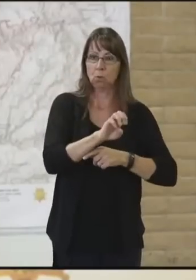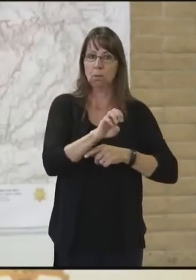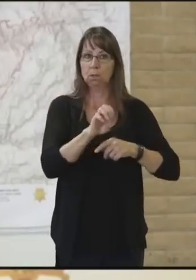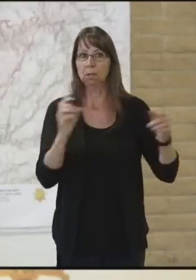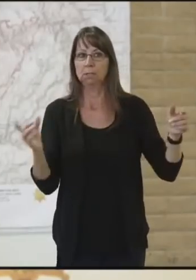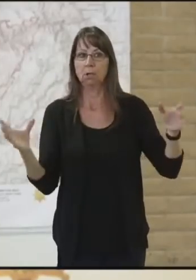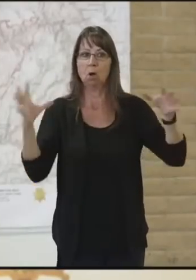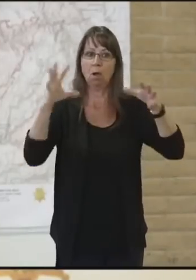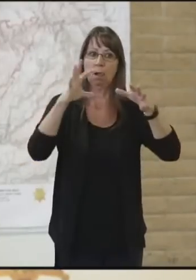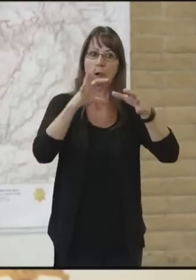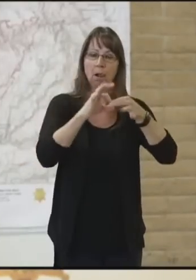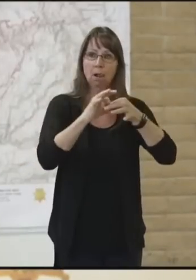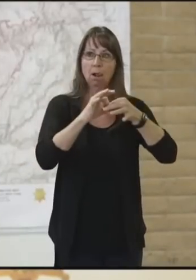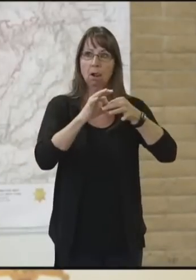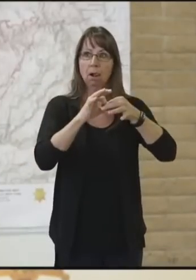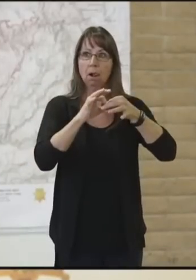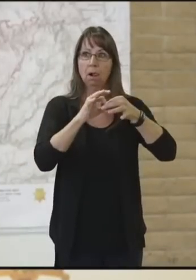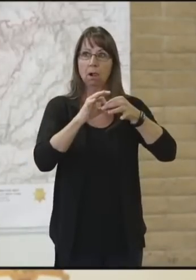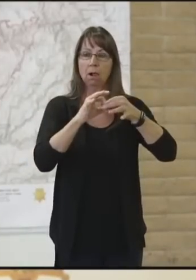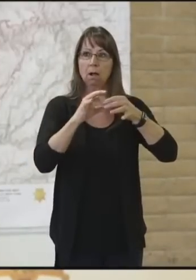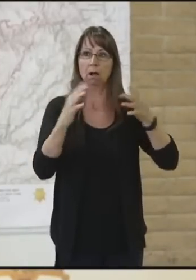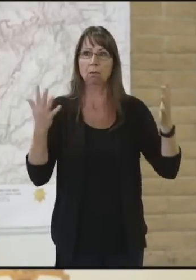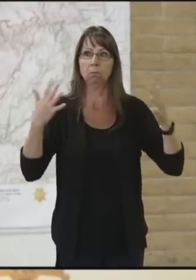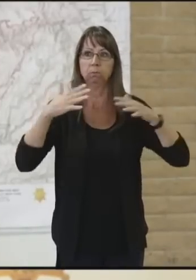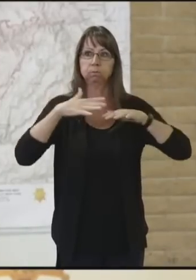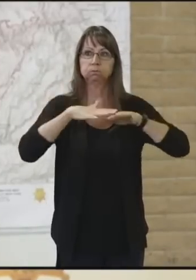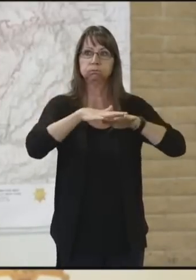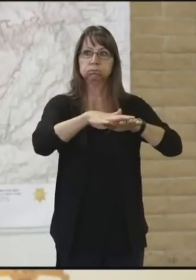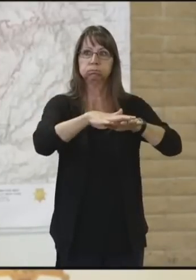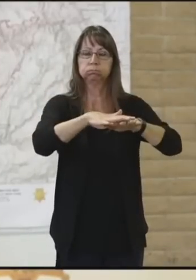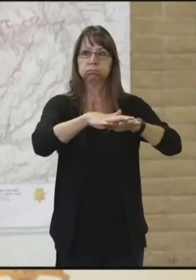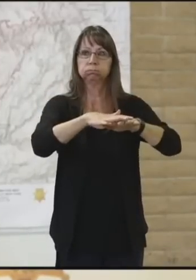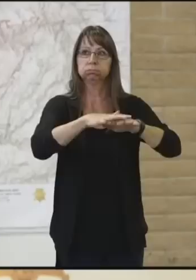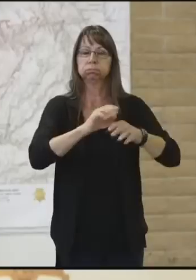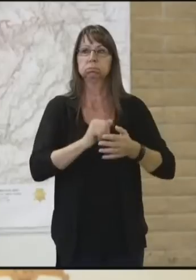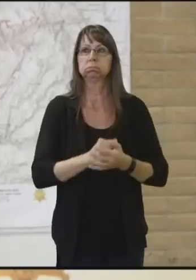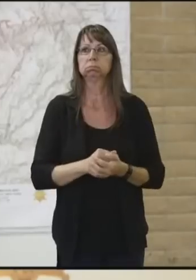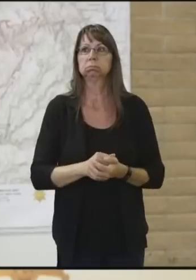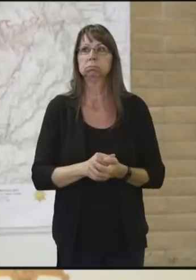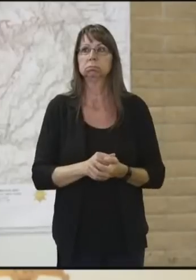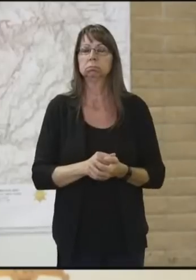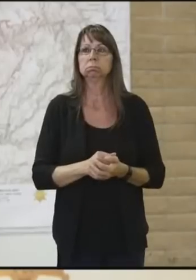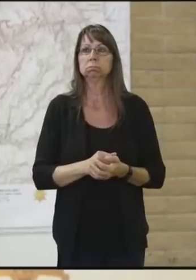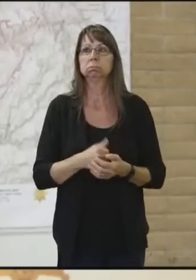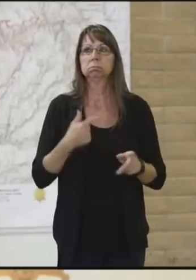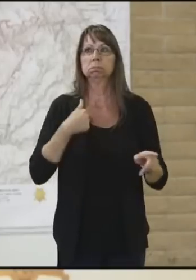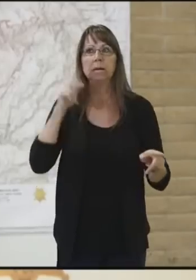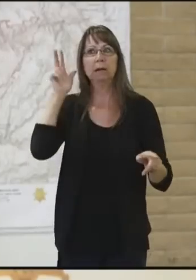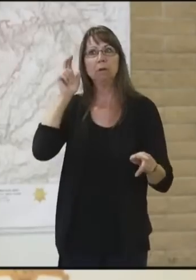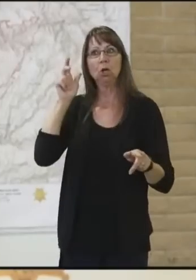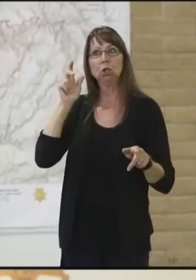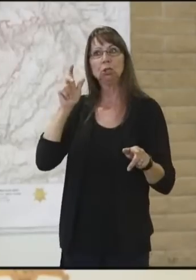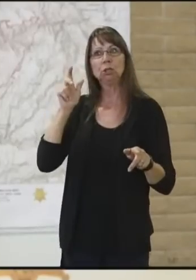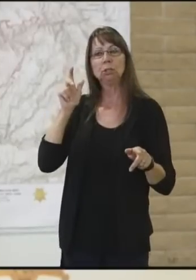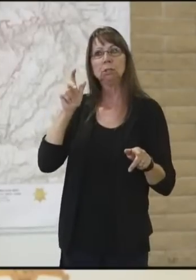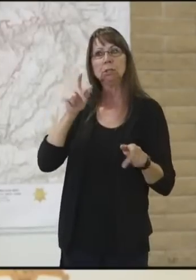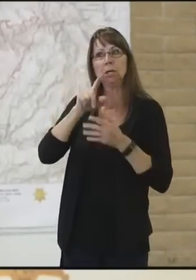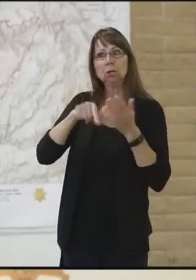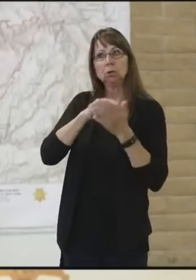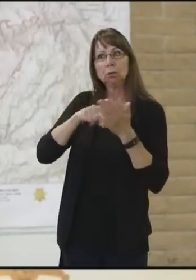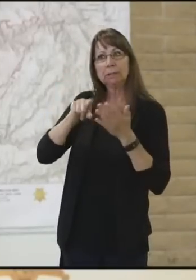There's been some criticism among lawmakers that Forest Service and CAL FIRE, had let the Bear